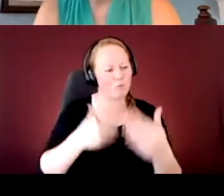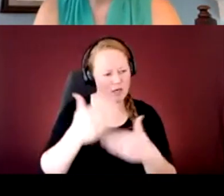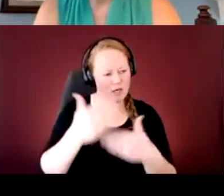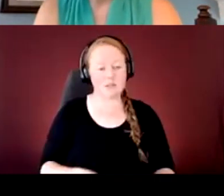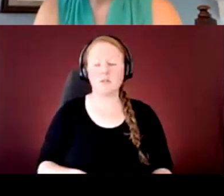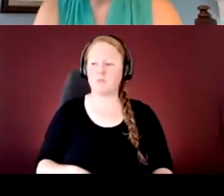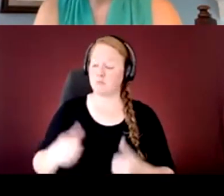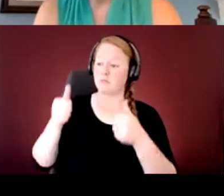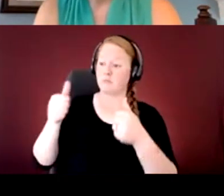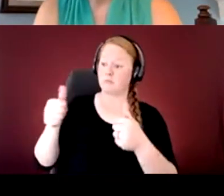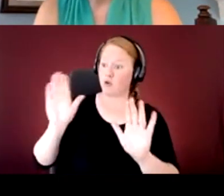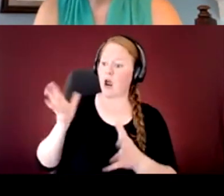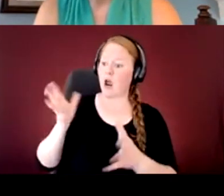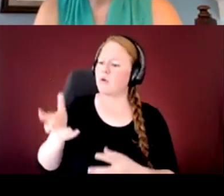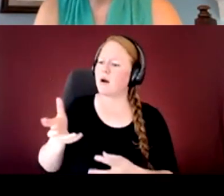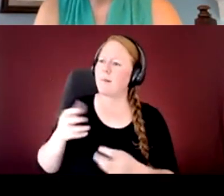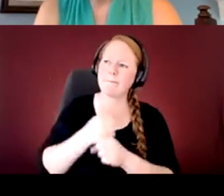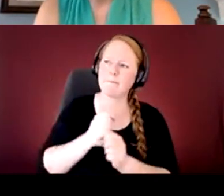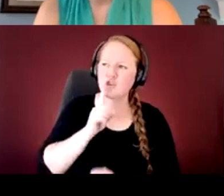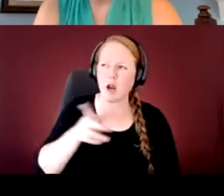that I heard that right, Noel. So it sounds like